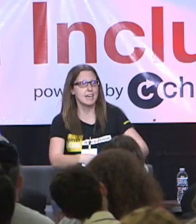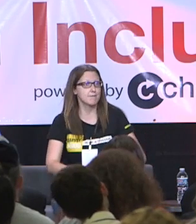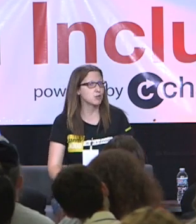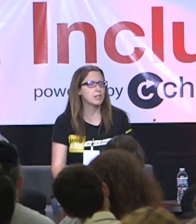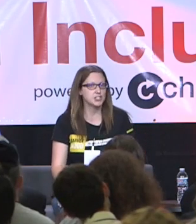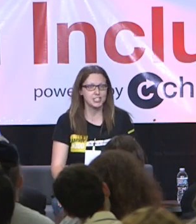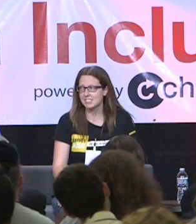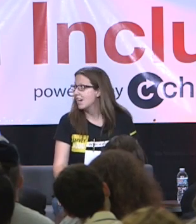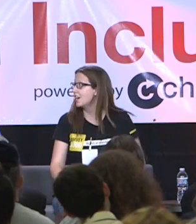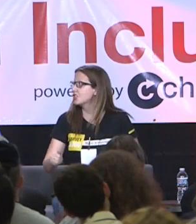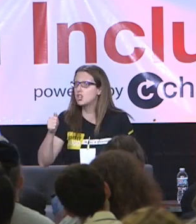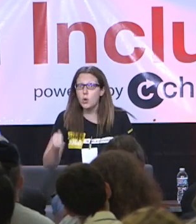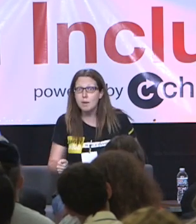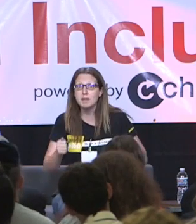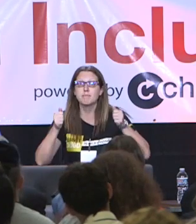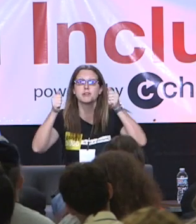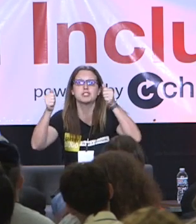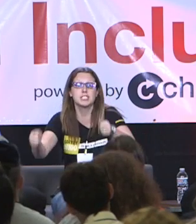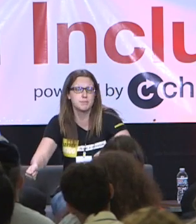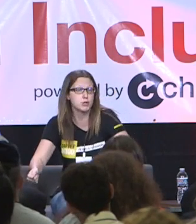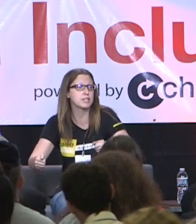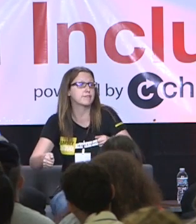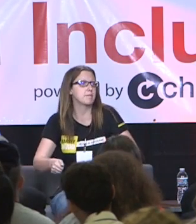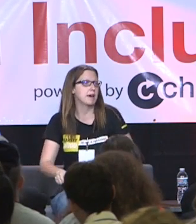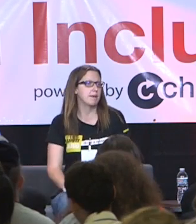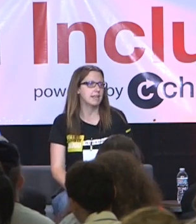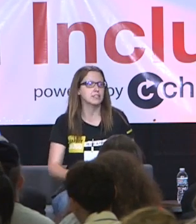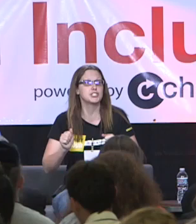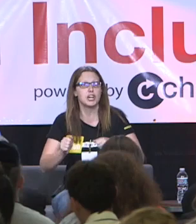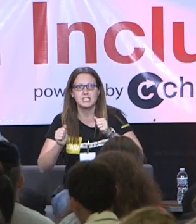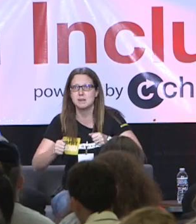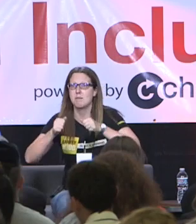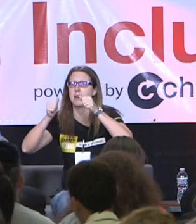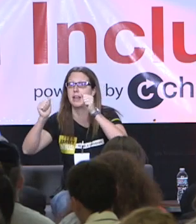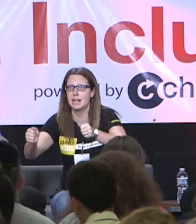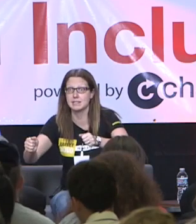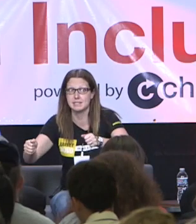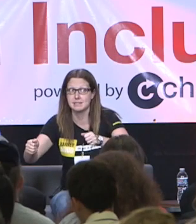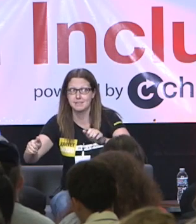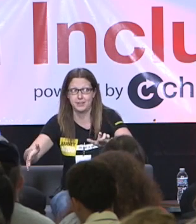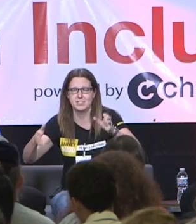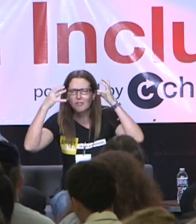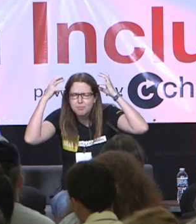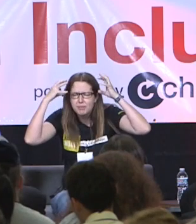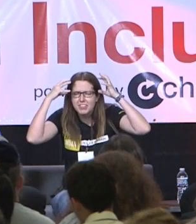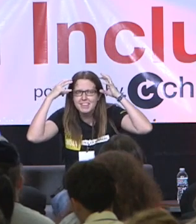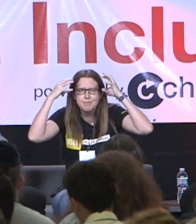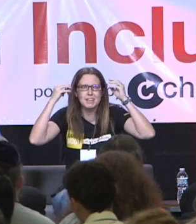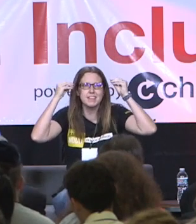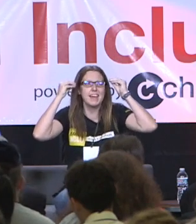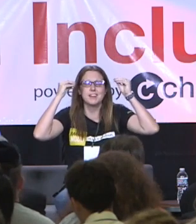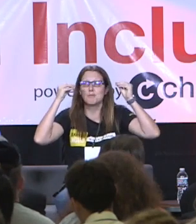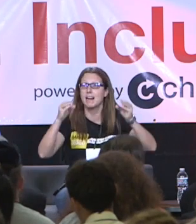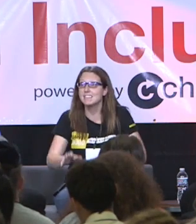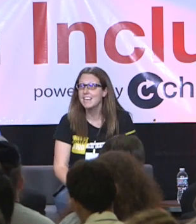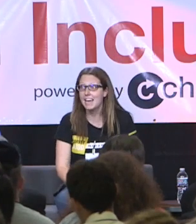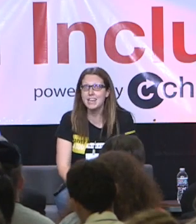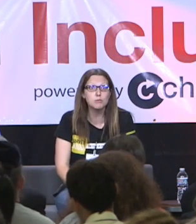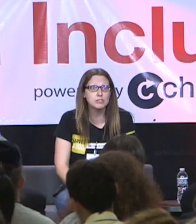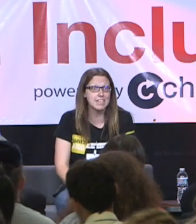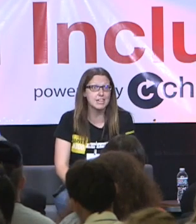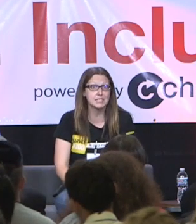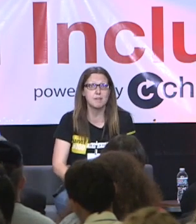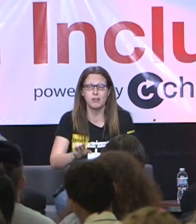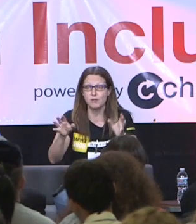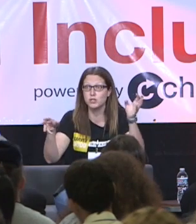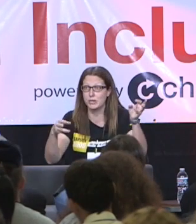little time for questions. I should go up and approach this person from that panel and talk to them about X. Okay, so pick that in your mind. And